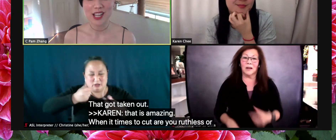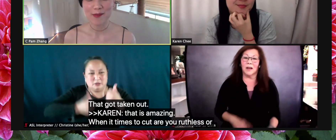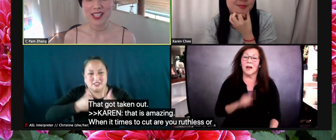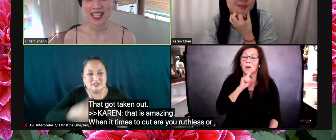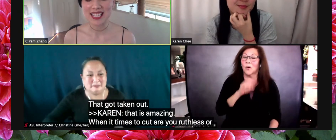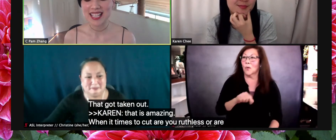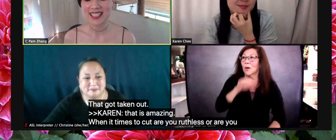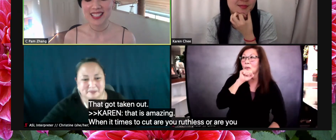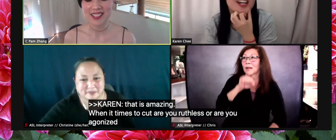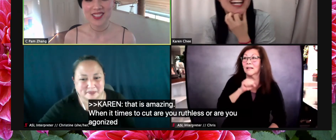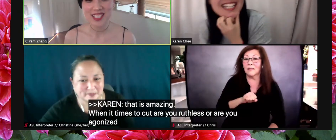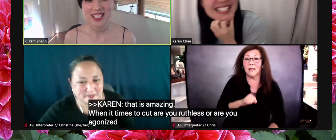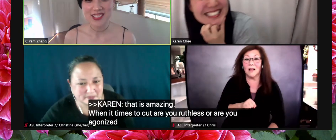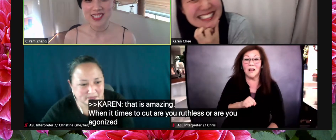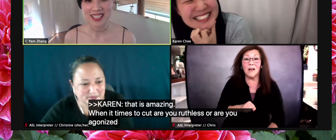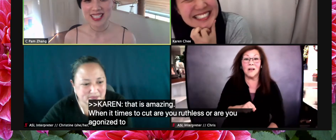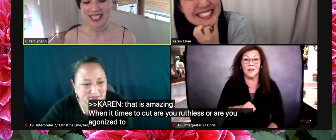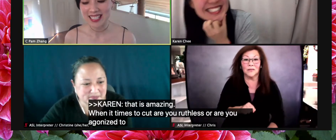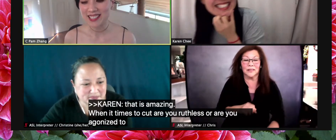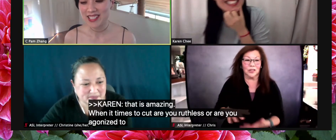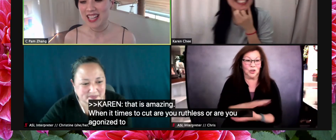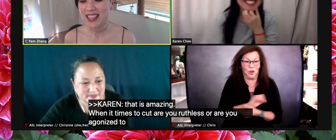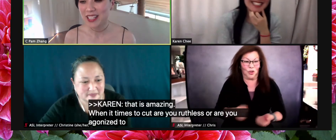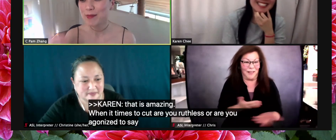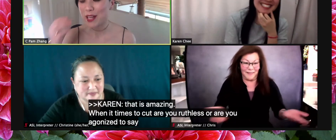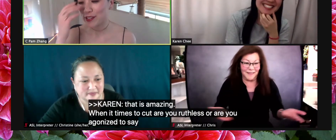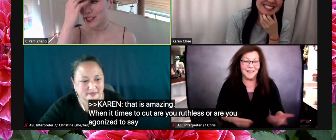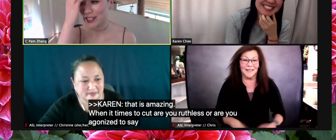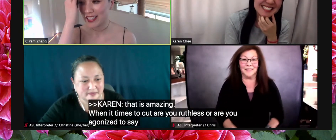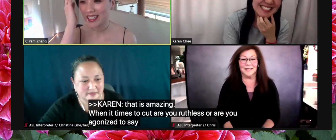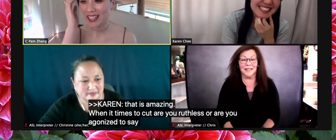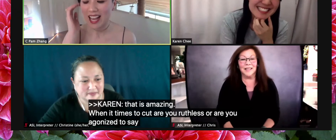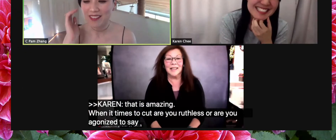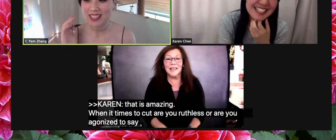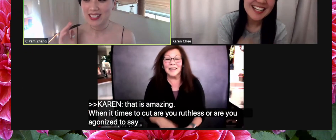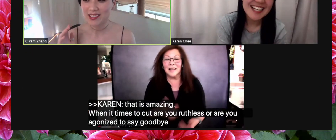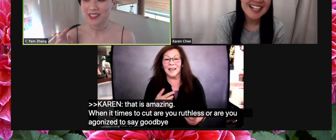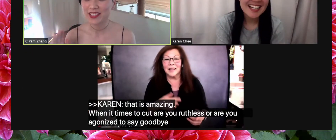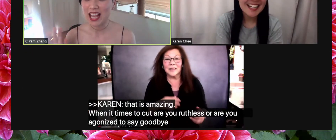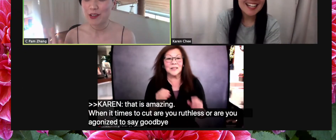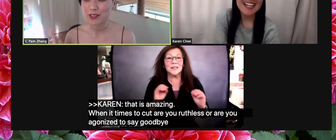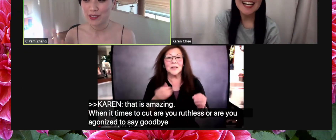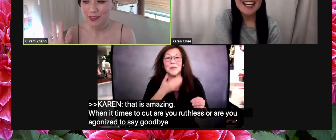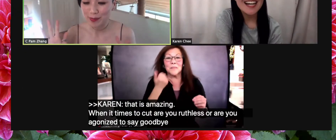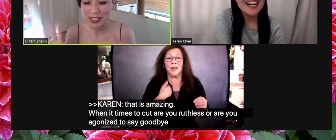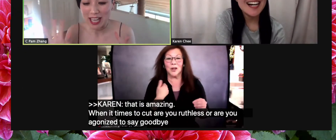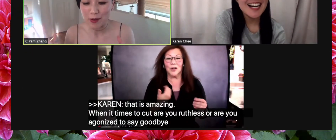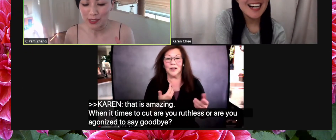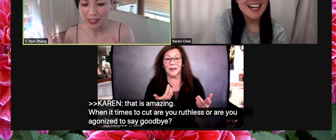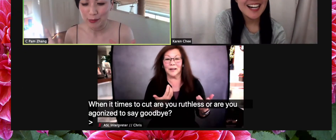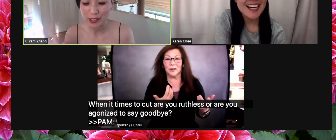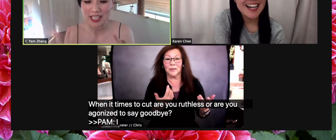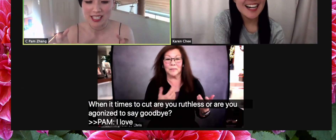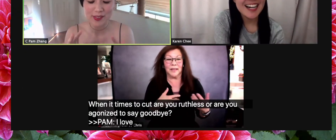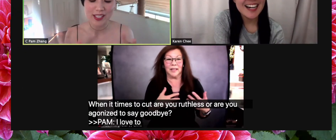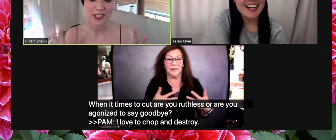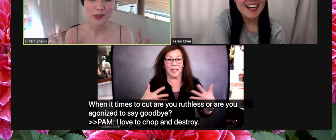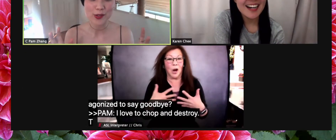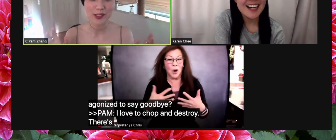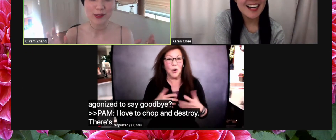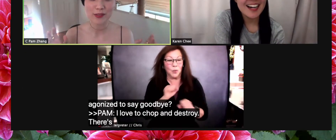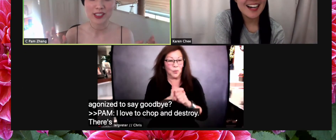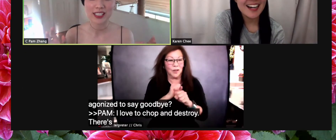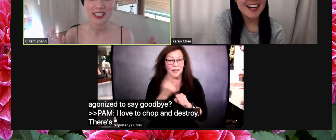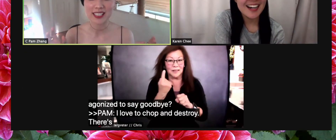love to chop things. I love to destroy things. Like there's nothing better than like having sort of being cowardly, working on something